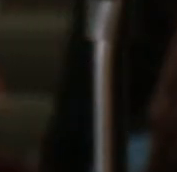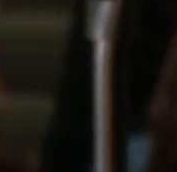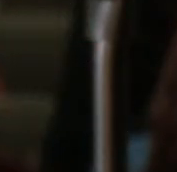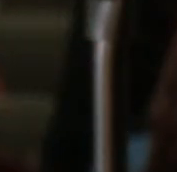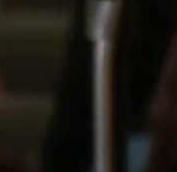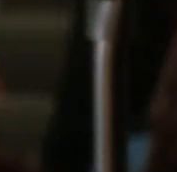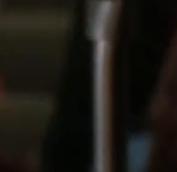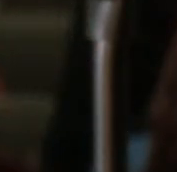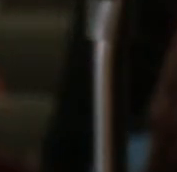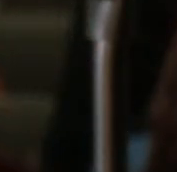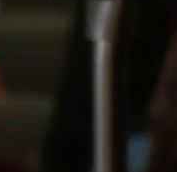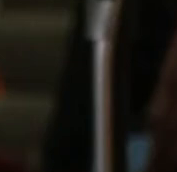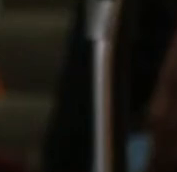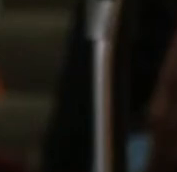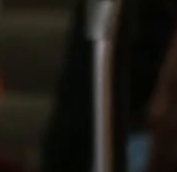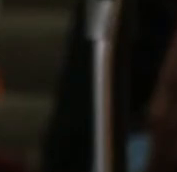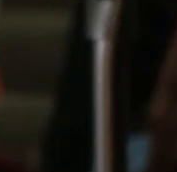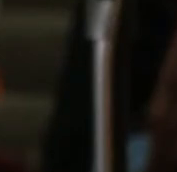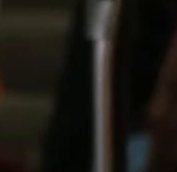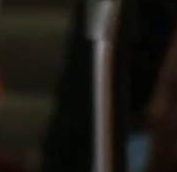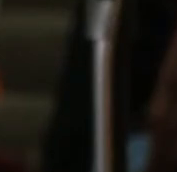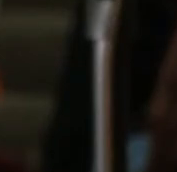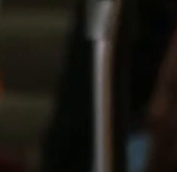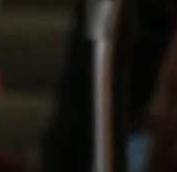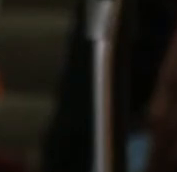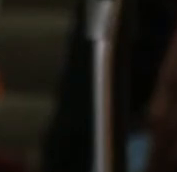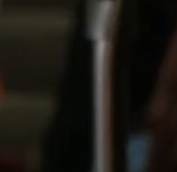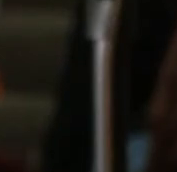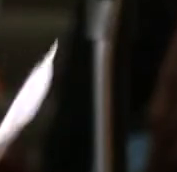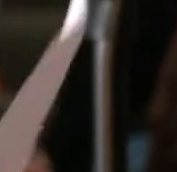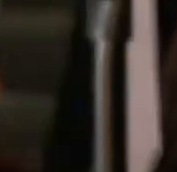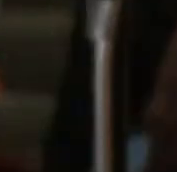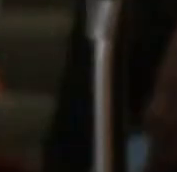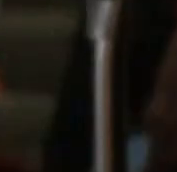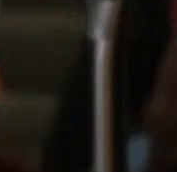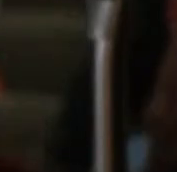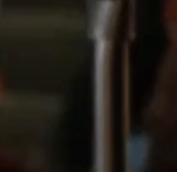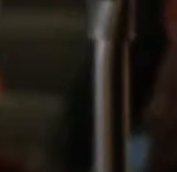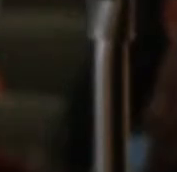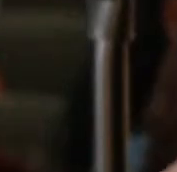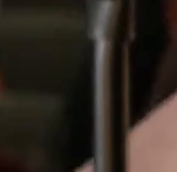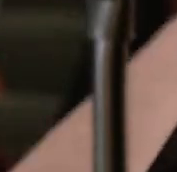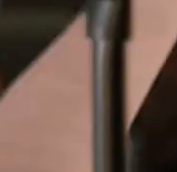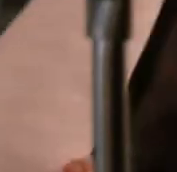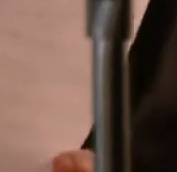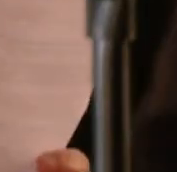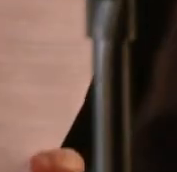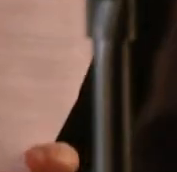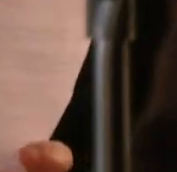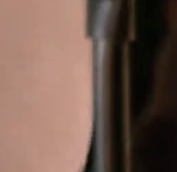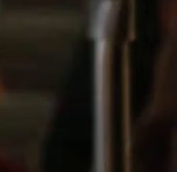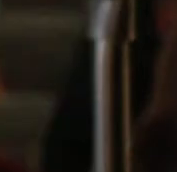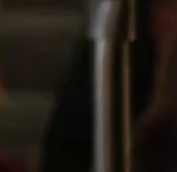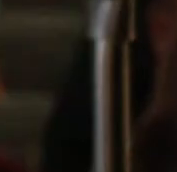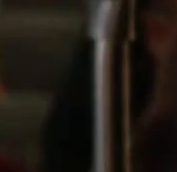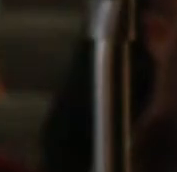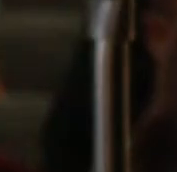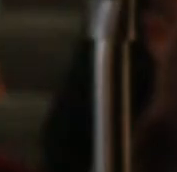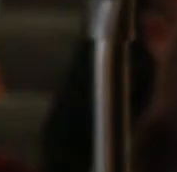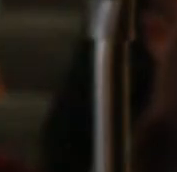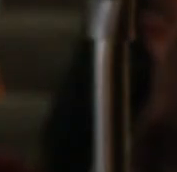worse when you outlaw initiation which this bill does okay thank you thank